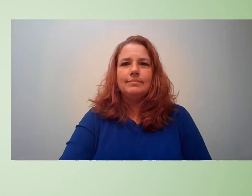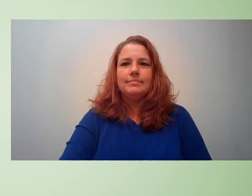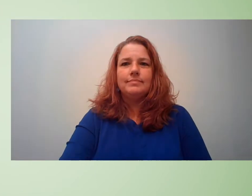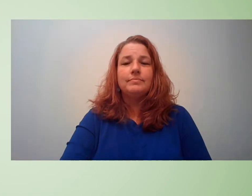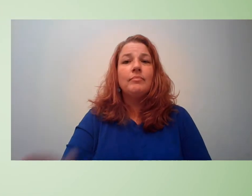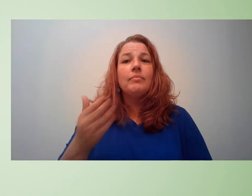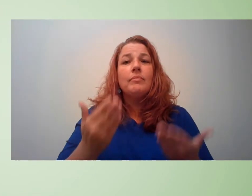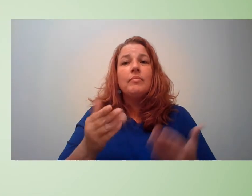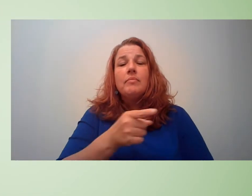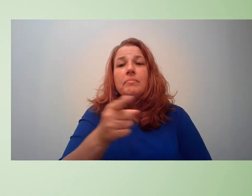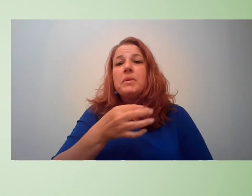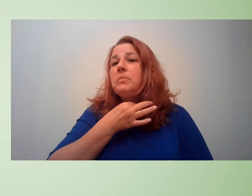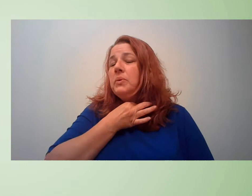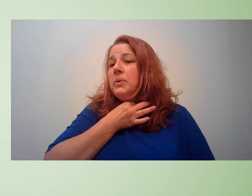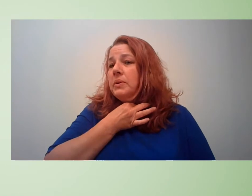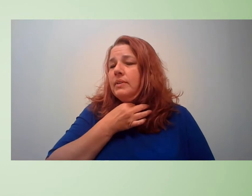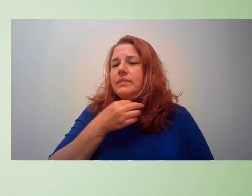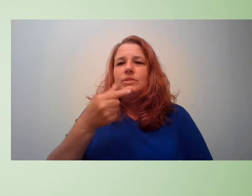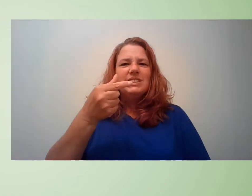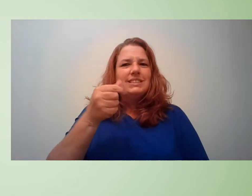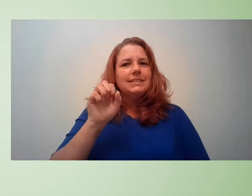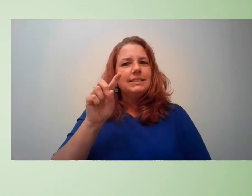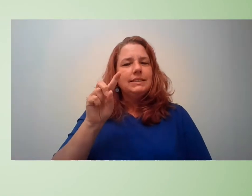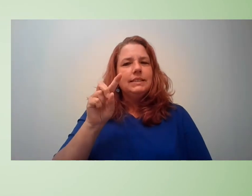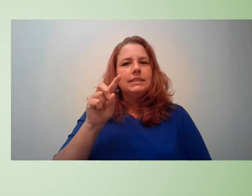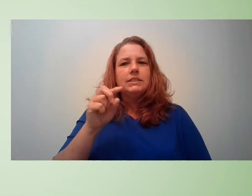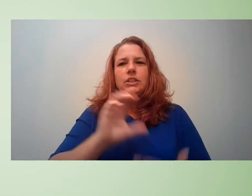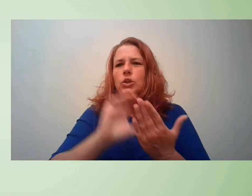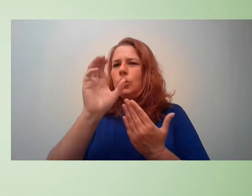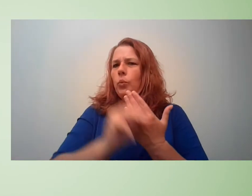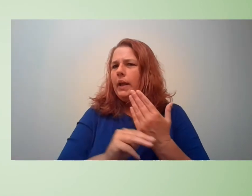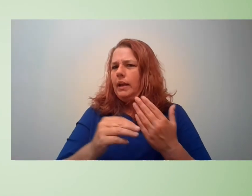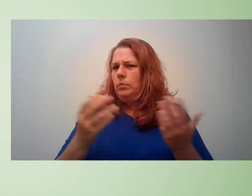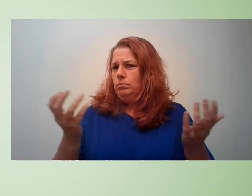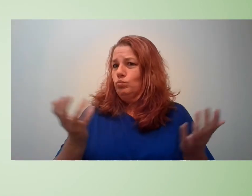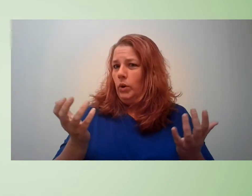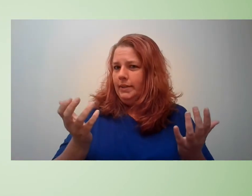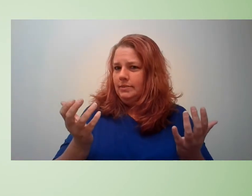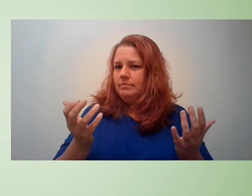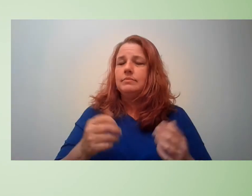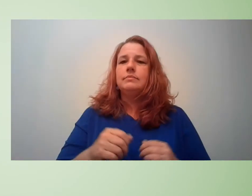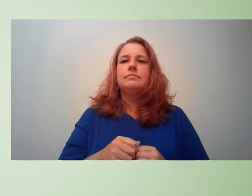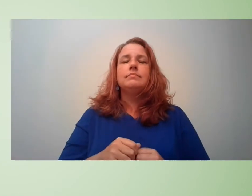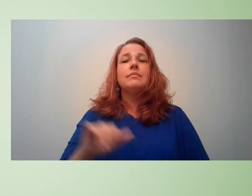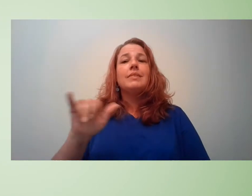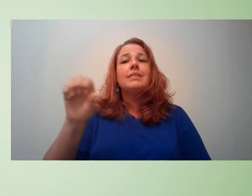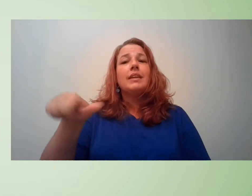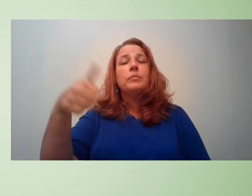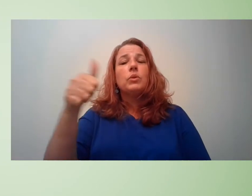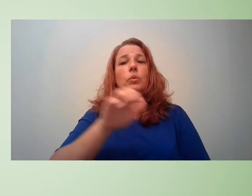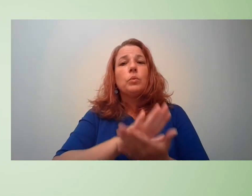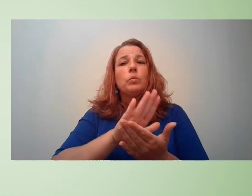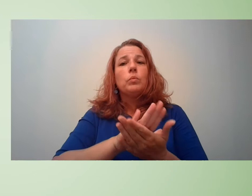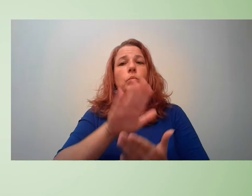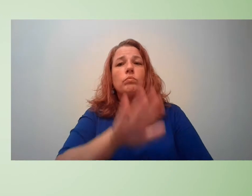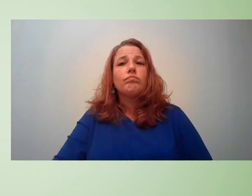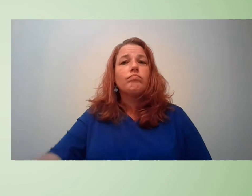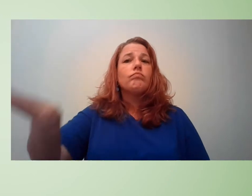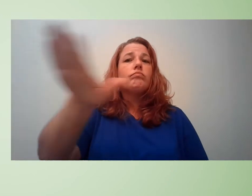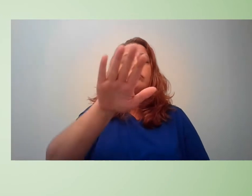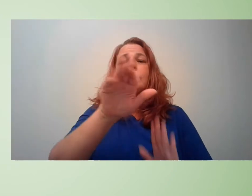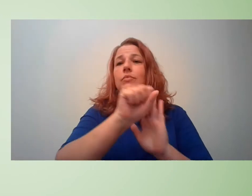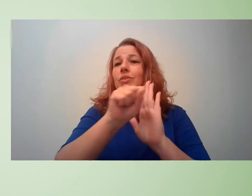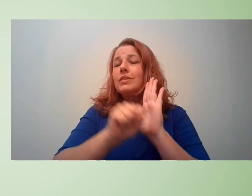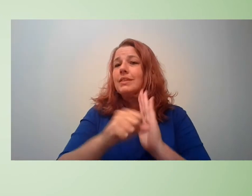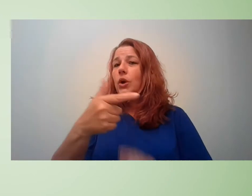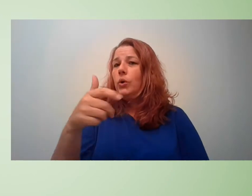You might be wondering what curriculums GSD uses. Just like schools all over the state, GSD follows Georgia's Standards of Excellence